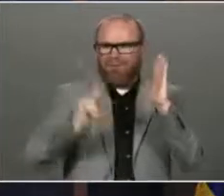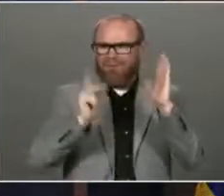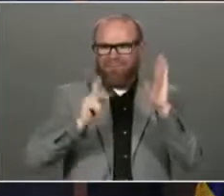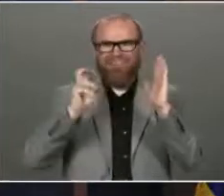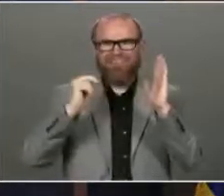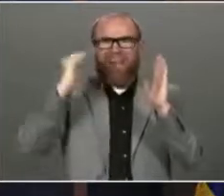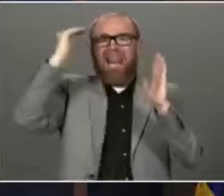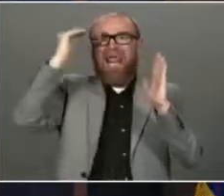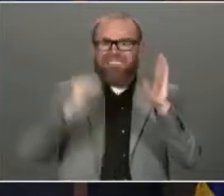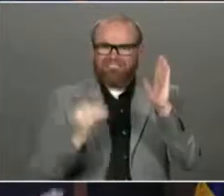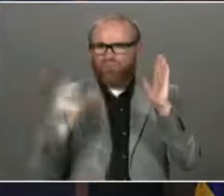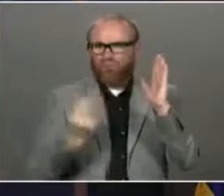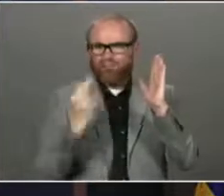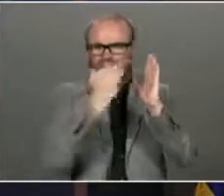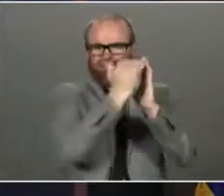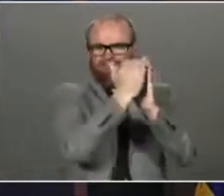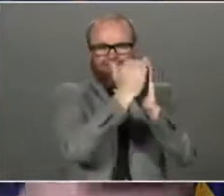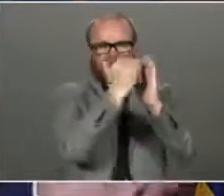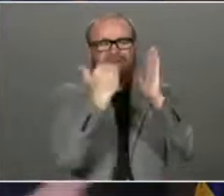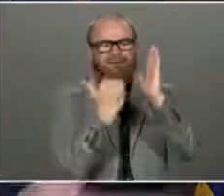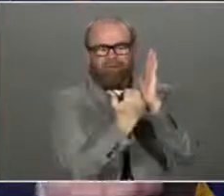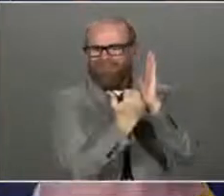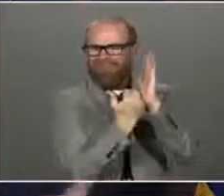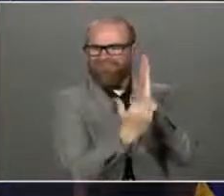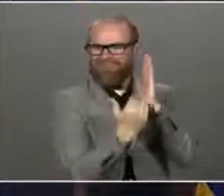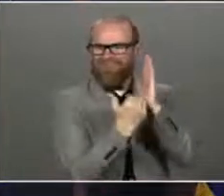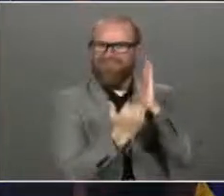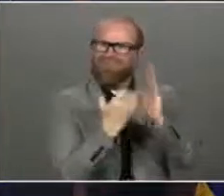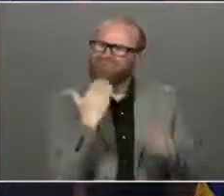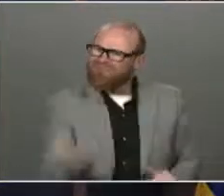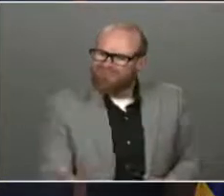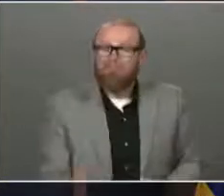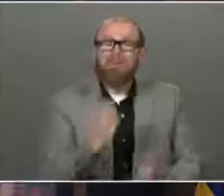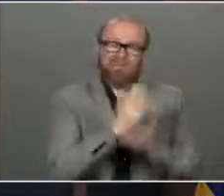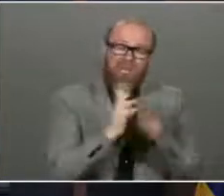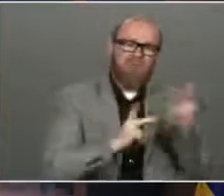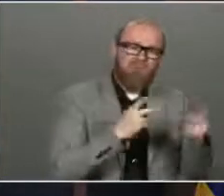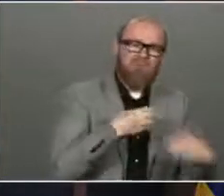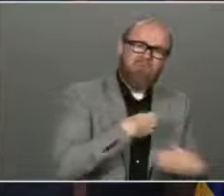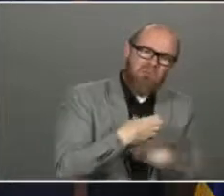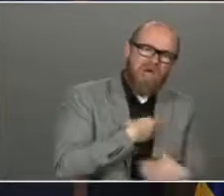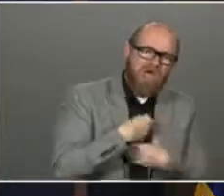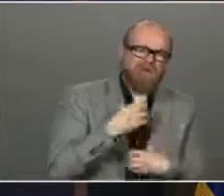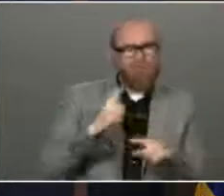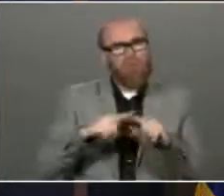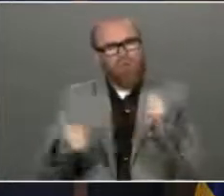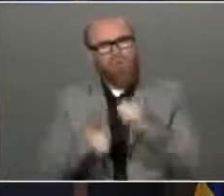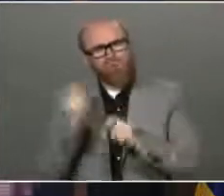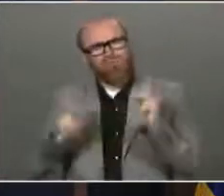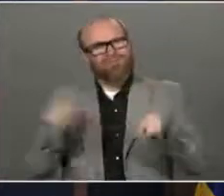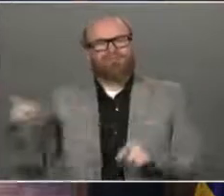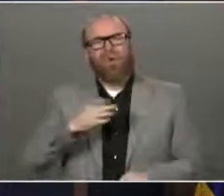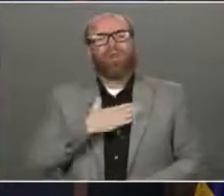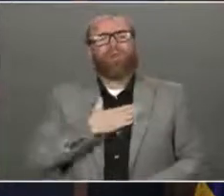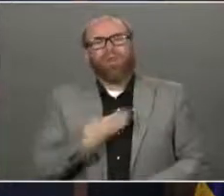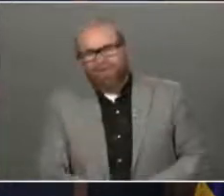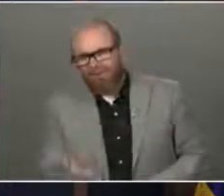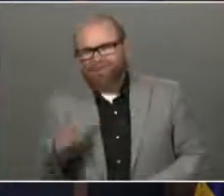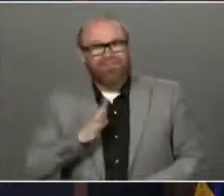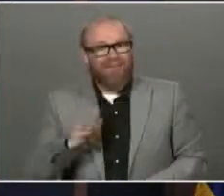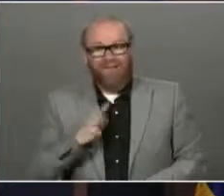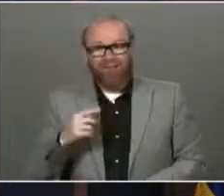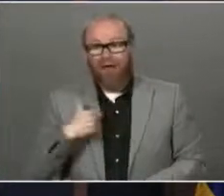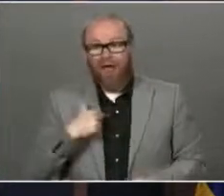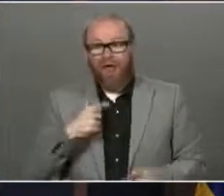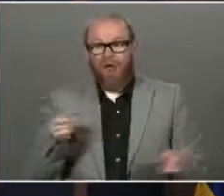dry months, and they did it. And yeah, there were some complaints here and there, but most of them did it willingly and realized that a